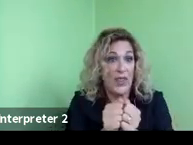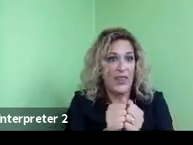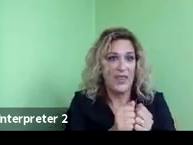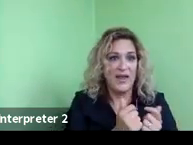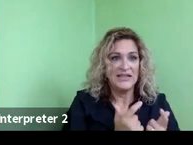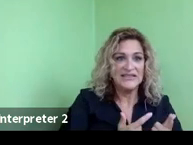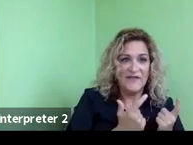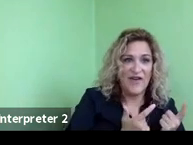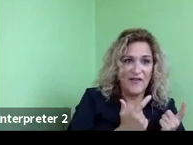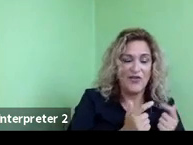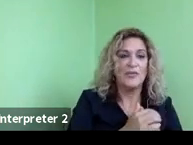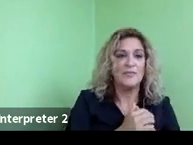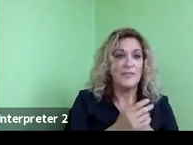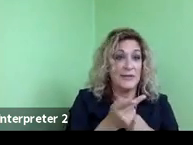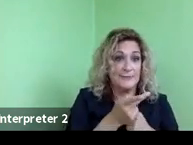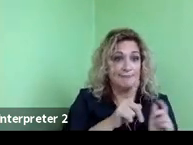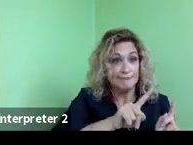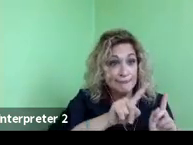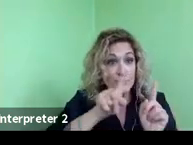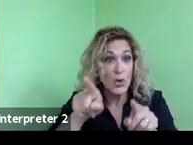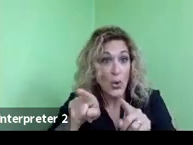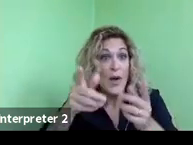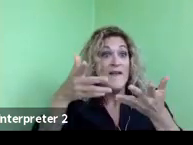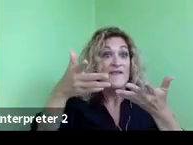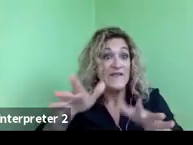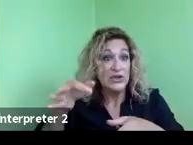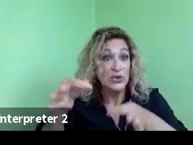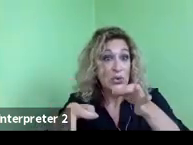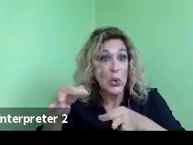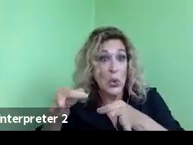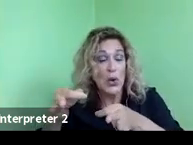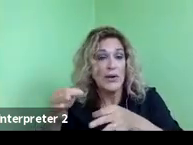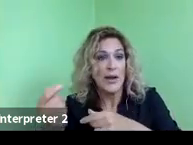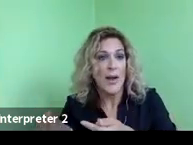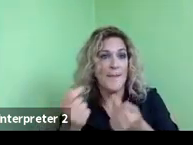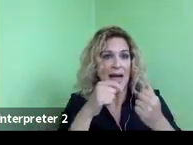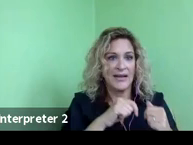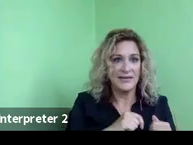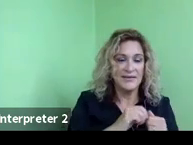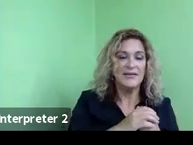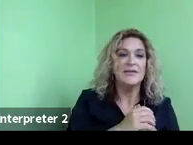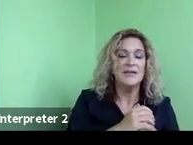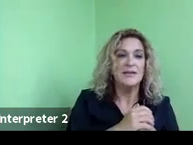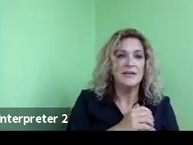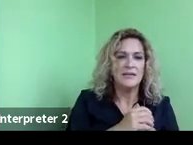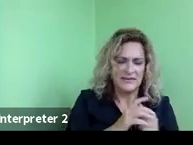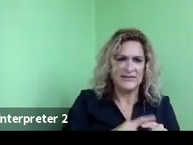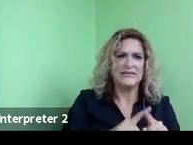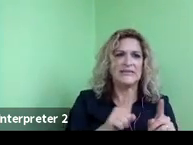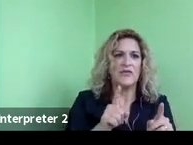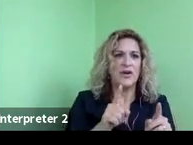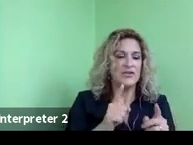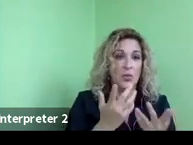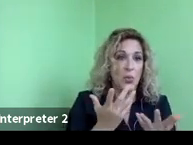and they come back after that's over, it's the difference between writing a case note that goes